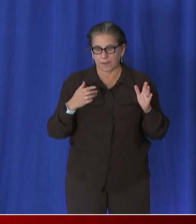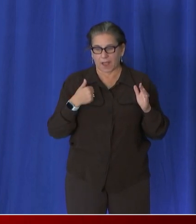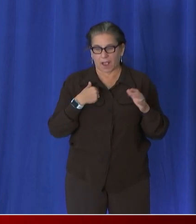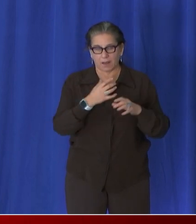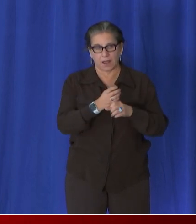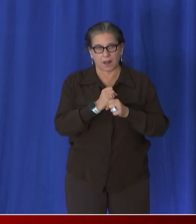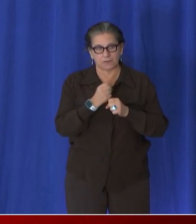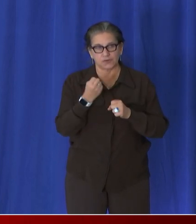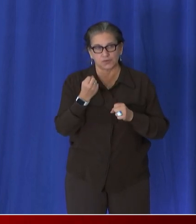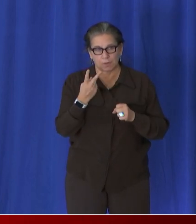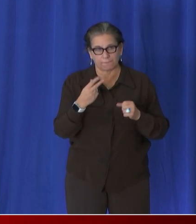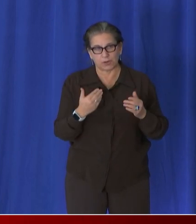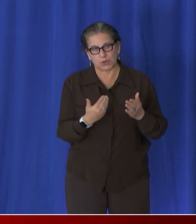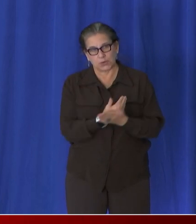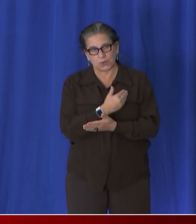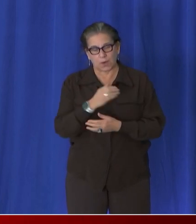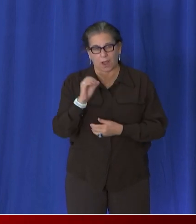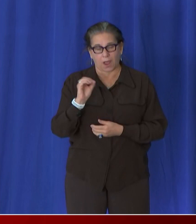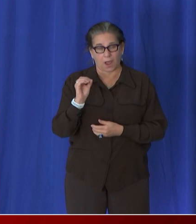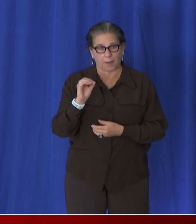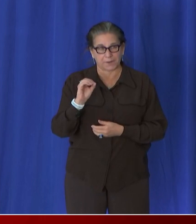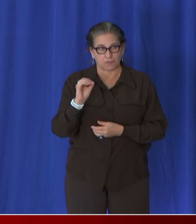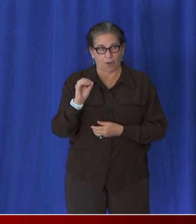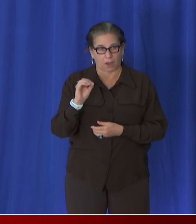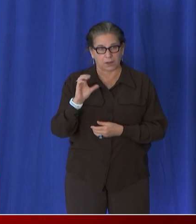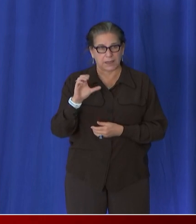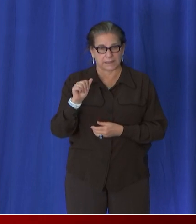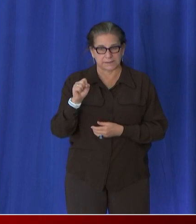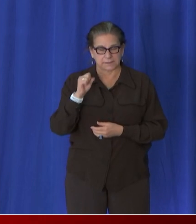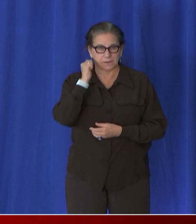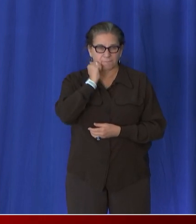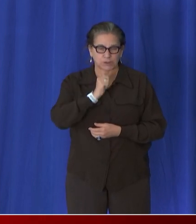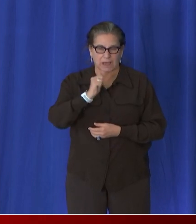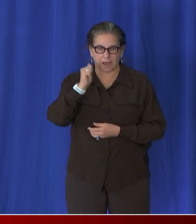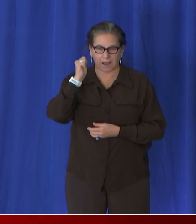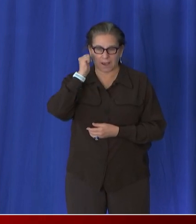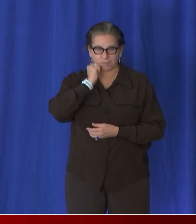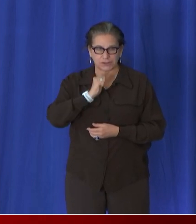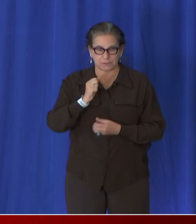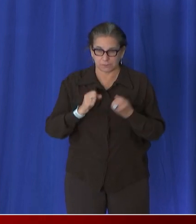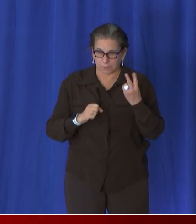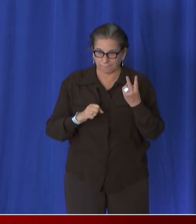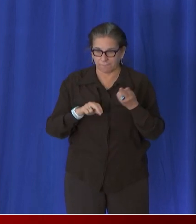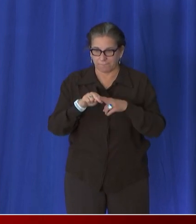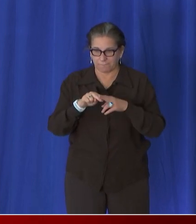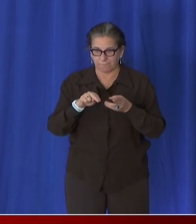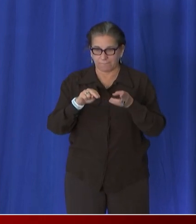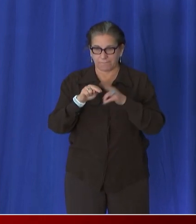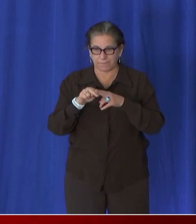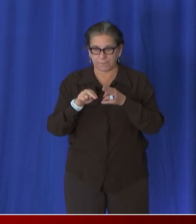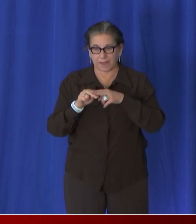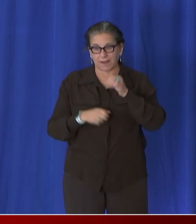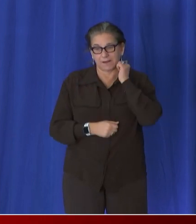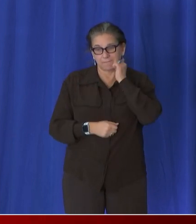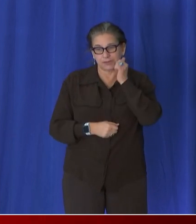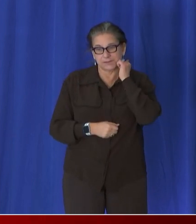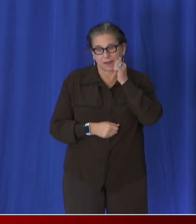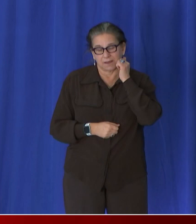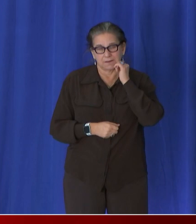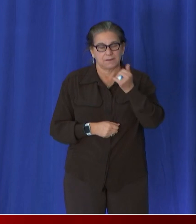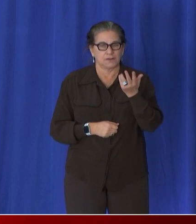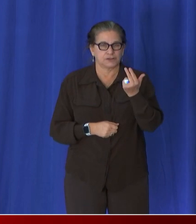And if we compare our case rate to 30 days ago, we were at 13.7% daily case rate per